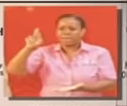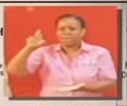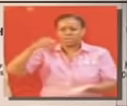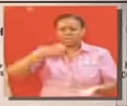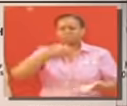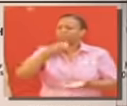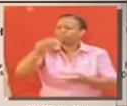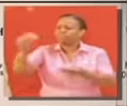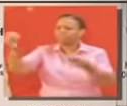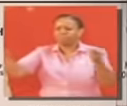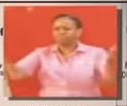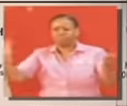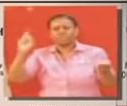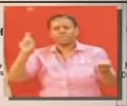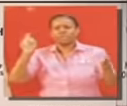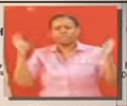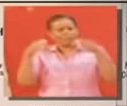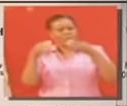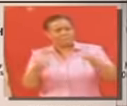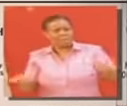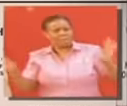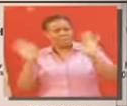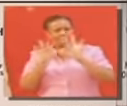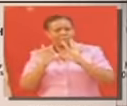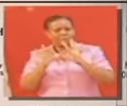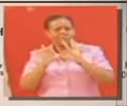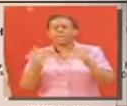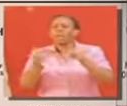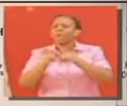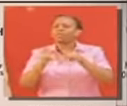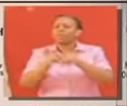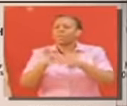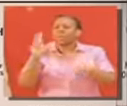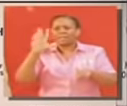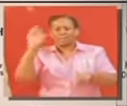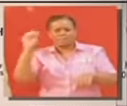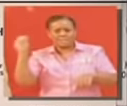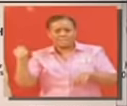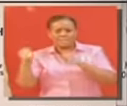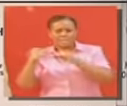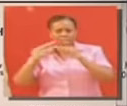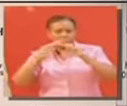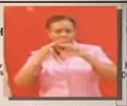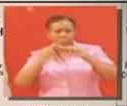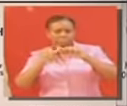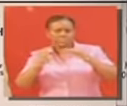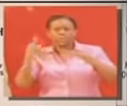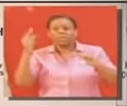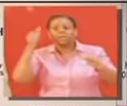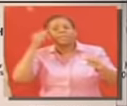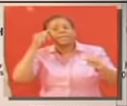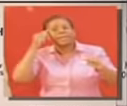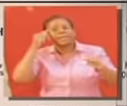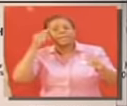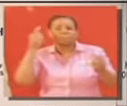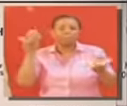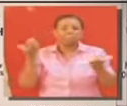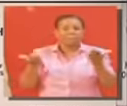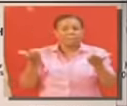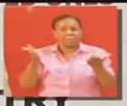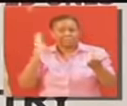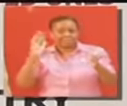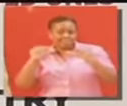the 35% decrease, do you think this could possibly be changed soon? Thank you. Yes,